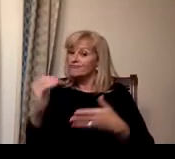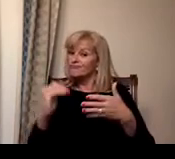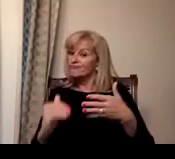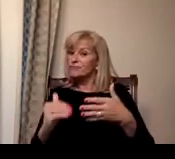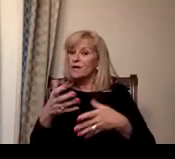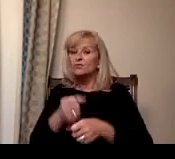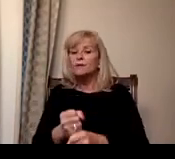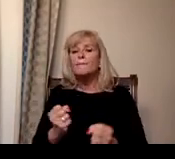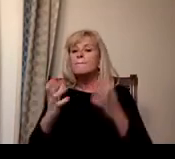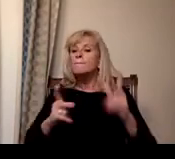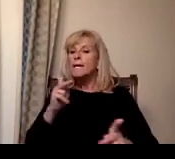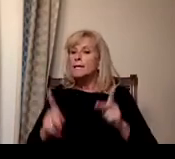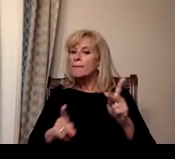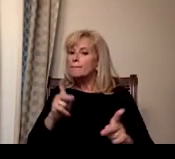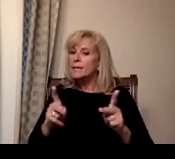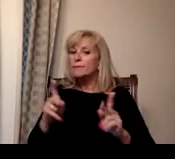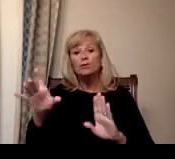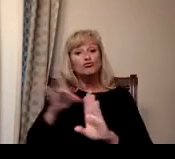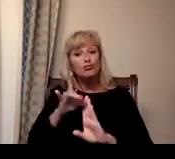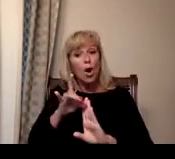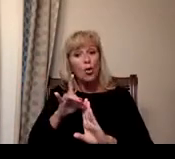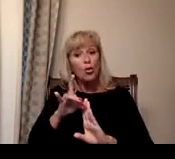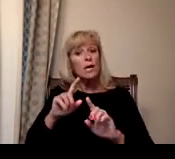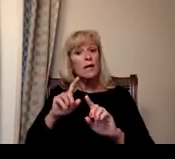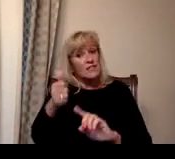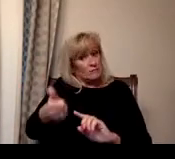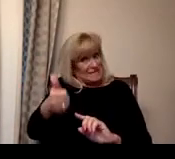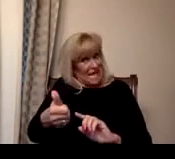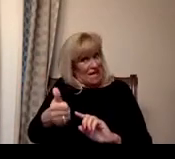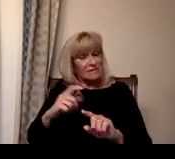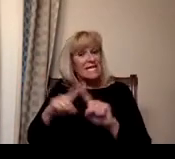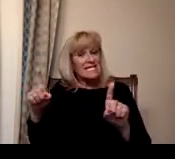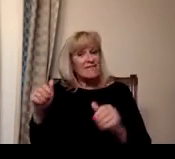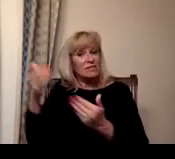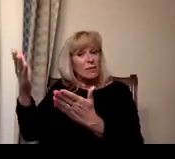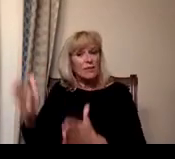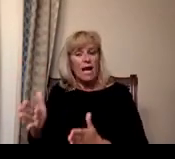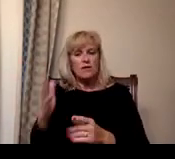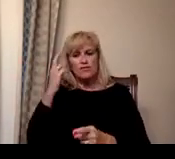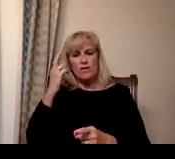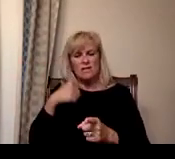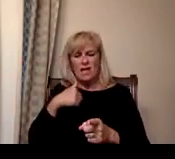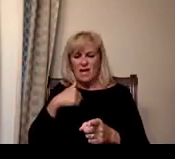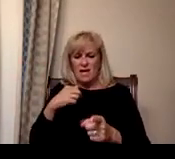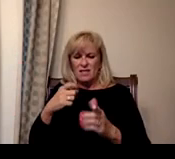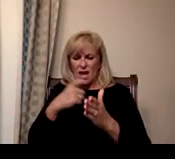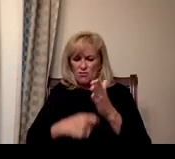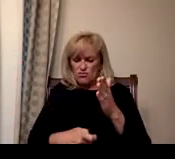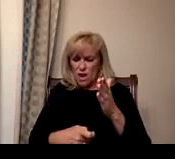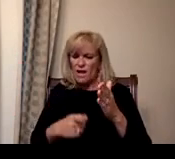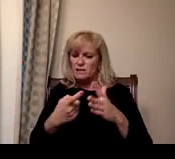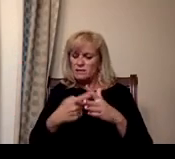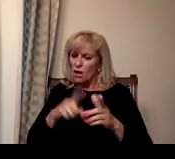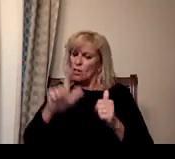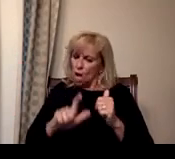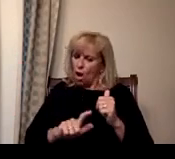of people have chosen a different supplier only to find out that rate was introductory and the price went up